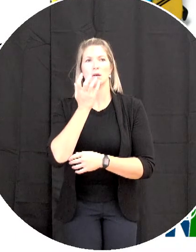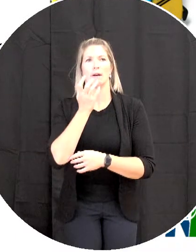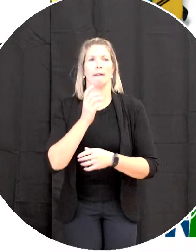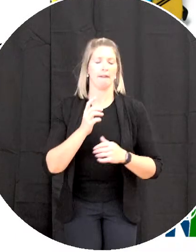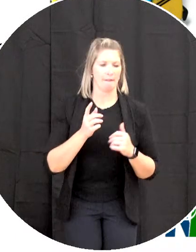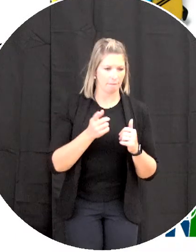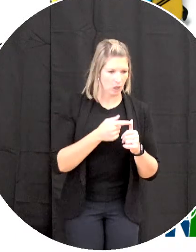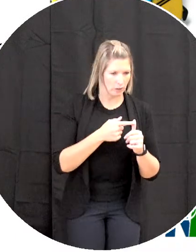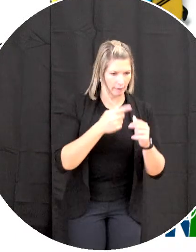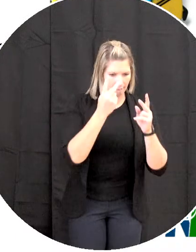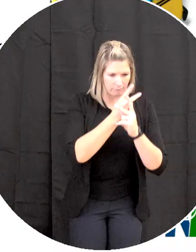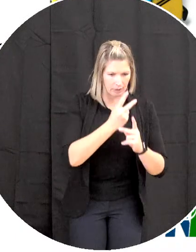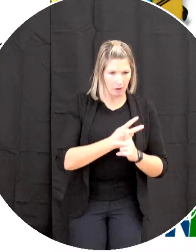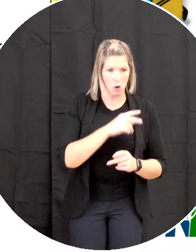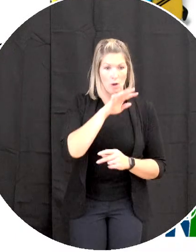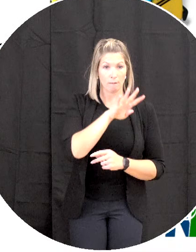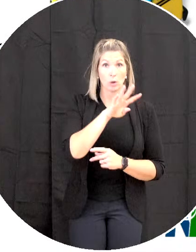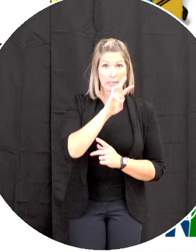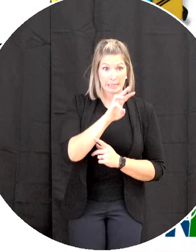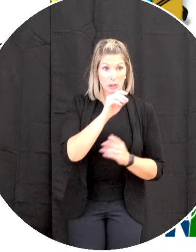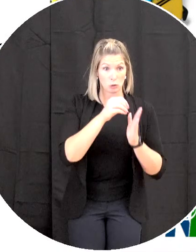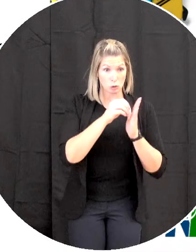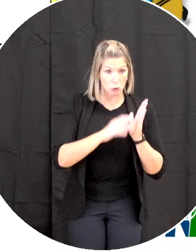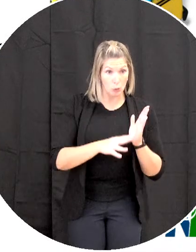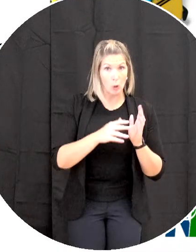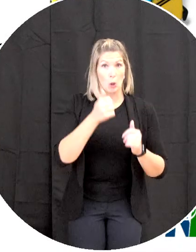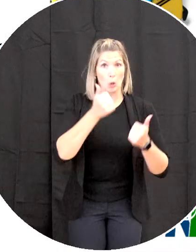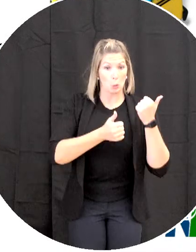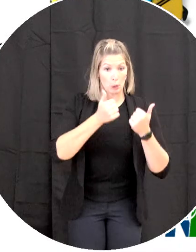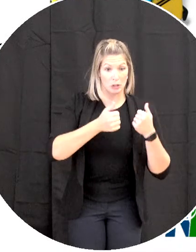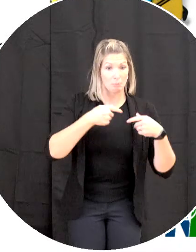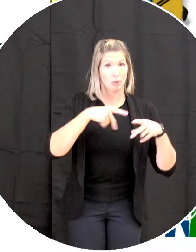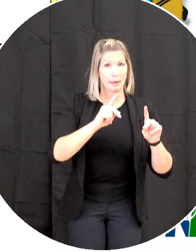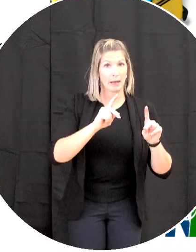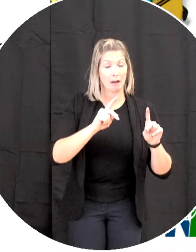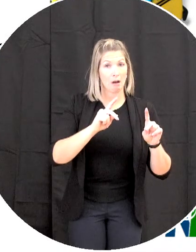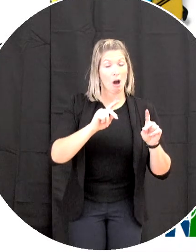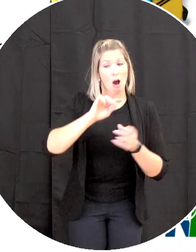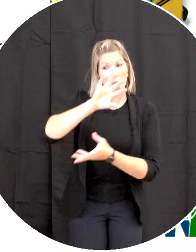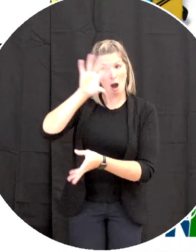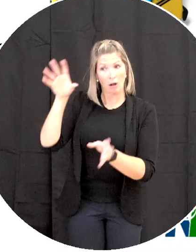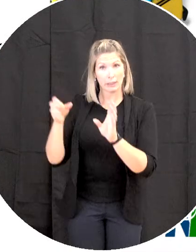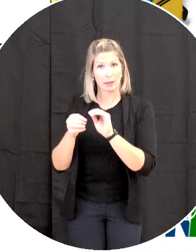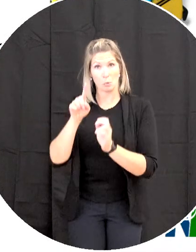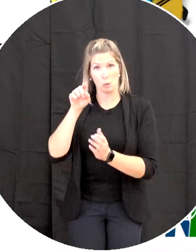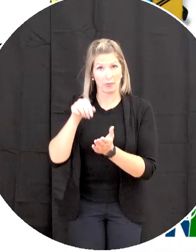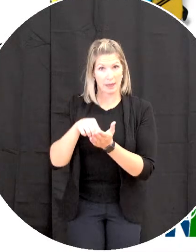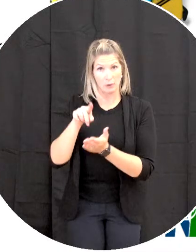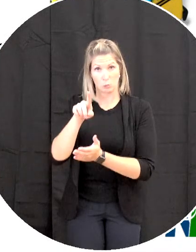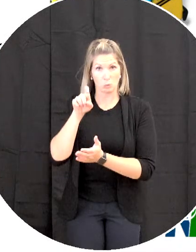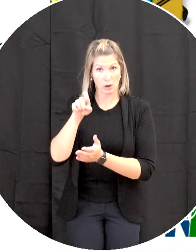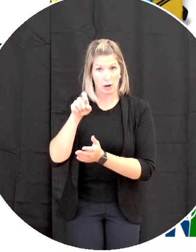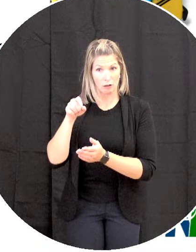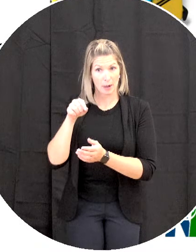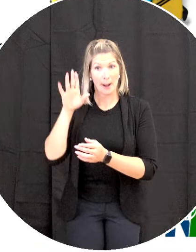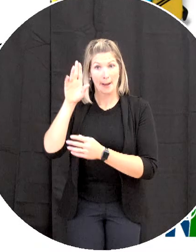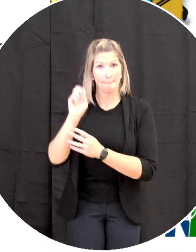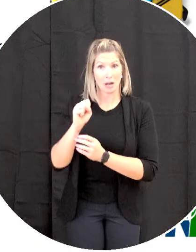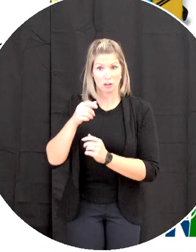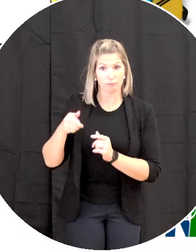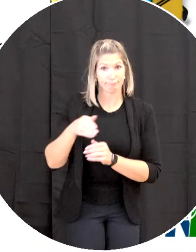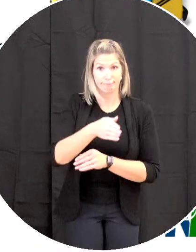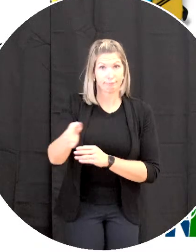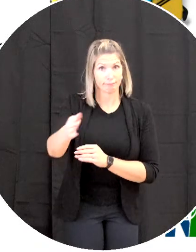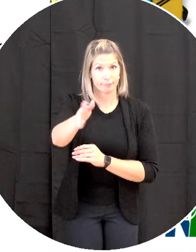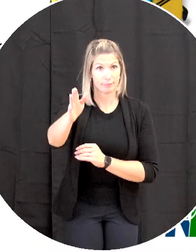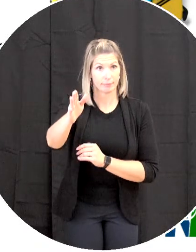first 46 eligible riders on the 1,100 routes we had at that time throughout the province. In most cases, that was those who lived furthest